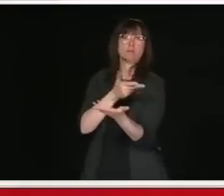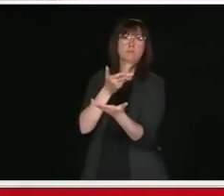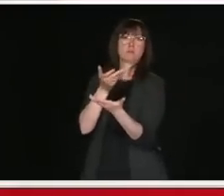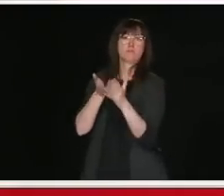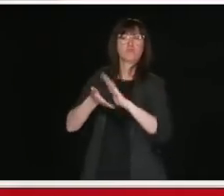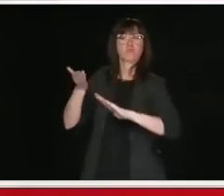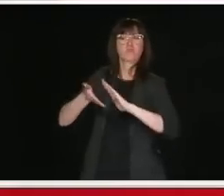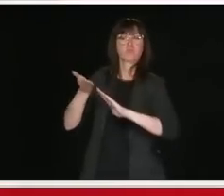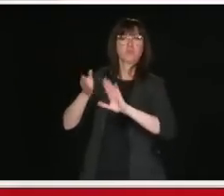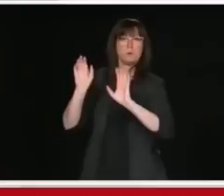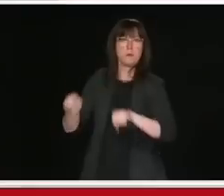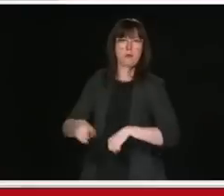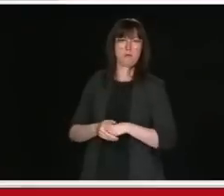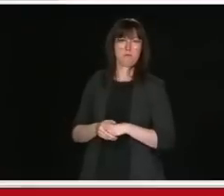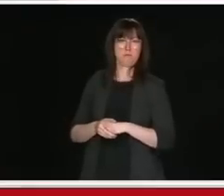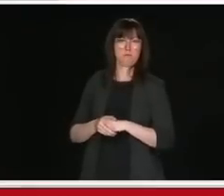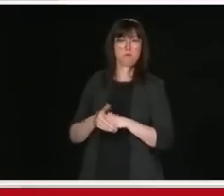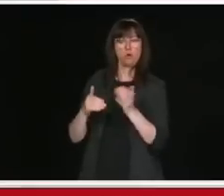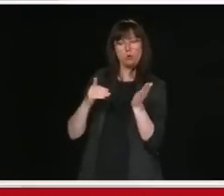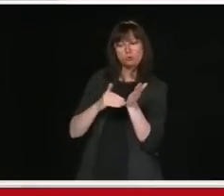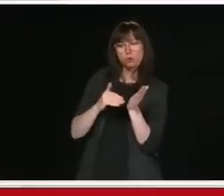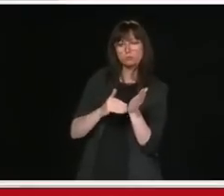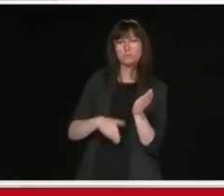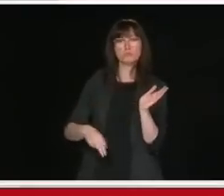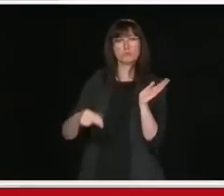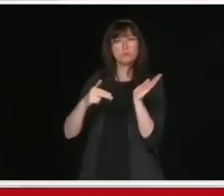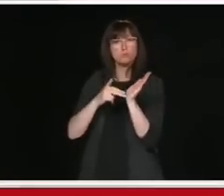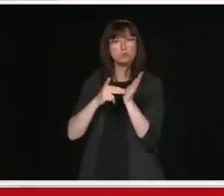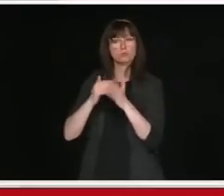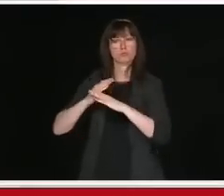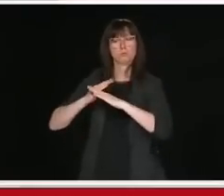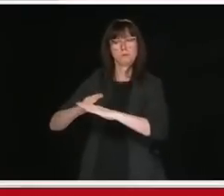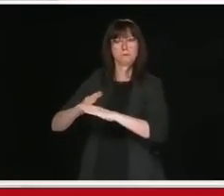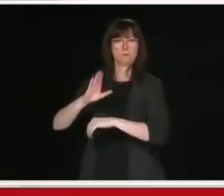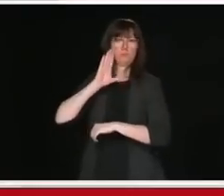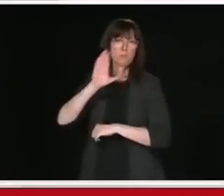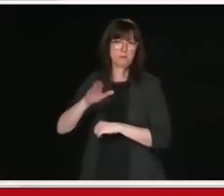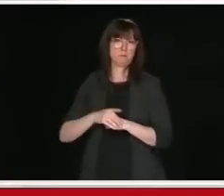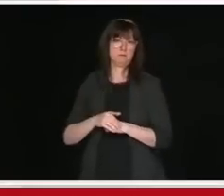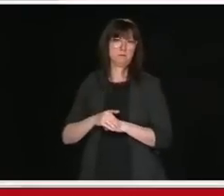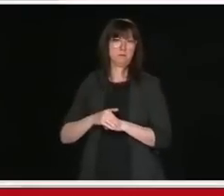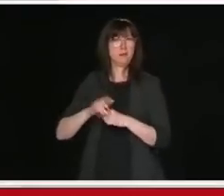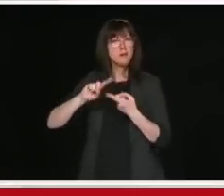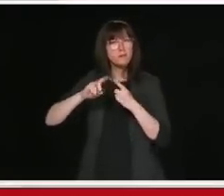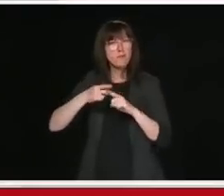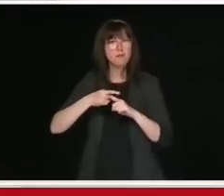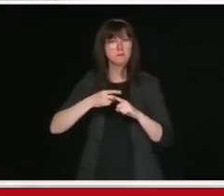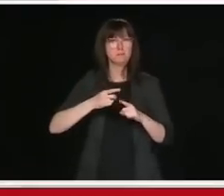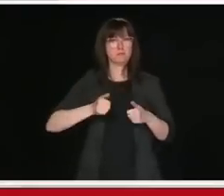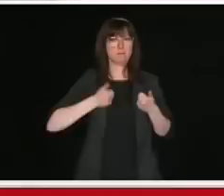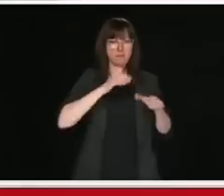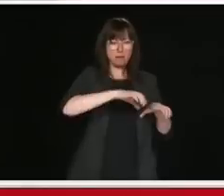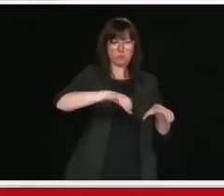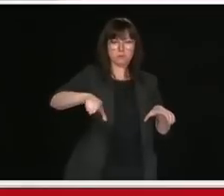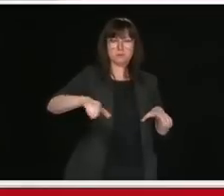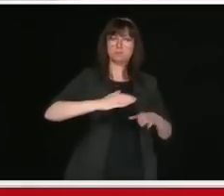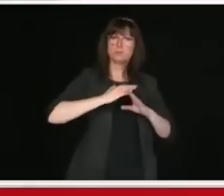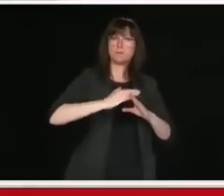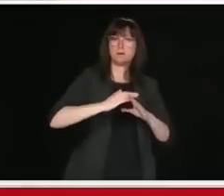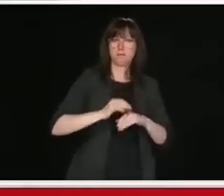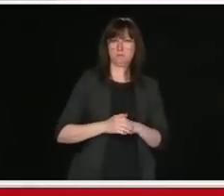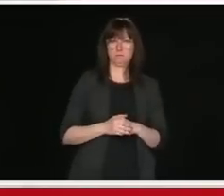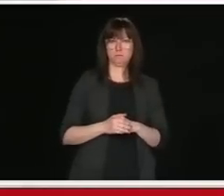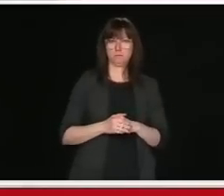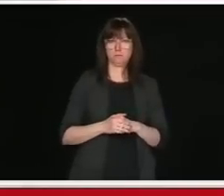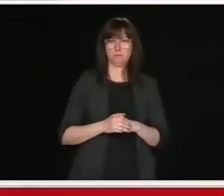and nurses. We will protect our friends and neighbors. It's going to take distancing